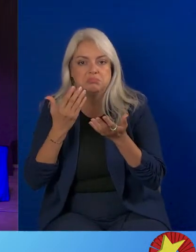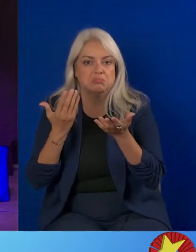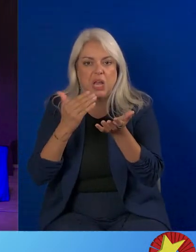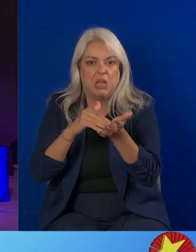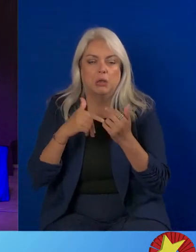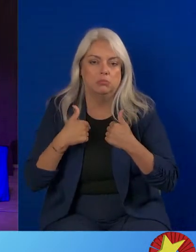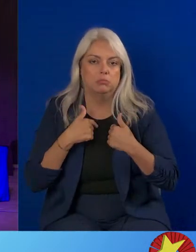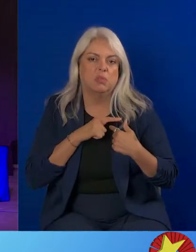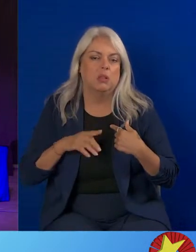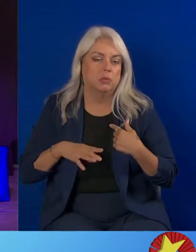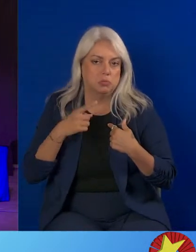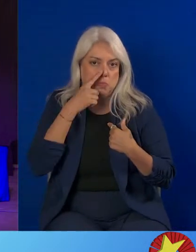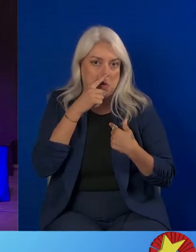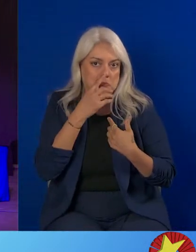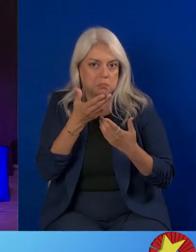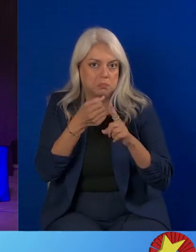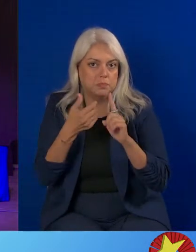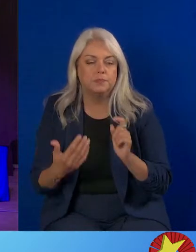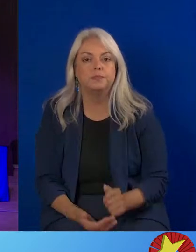Linda.